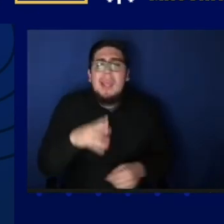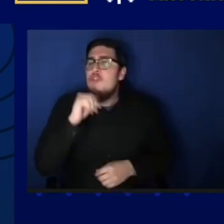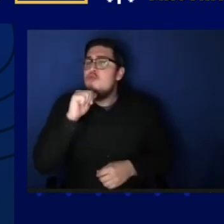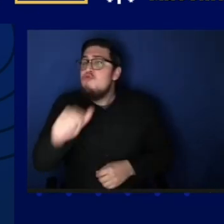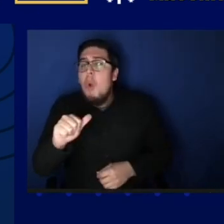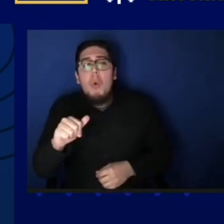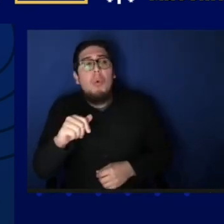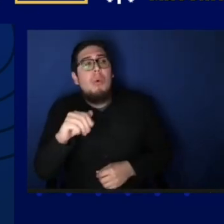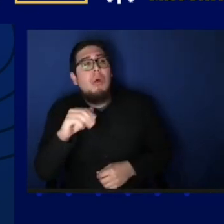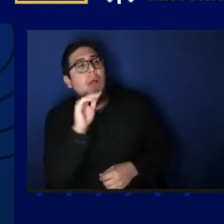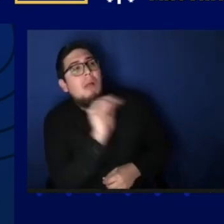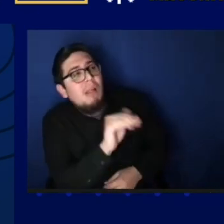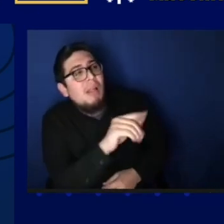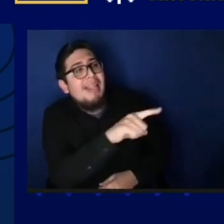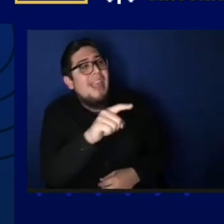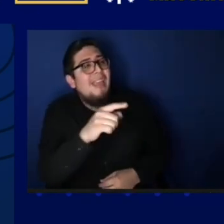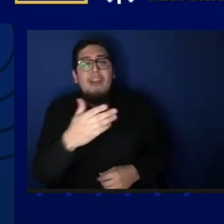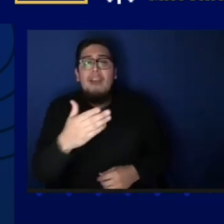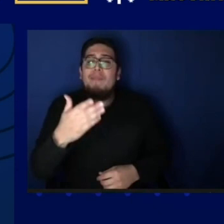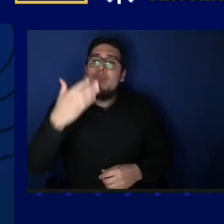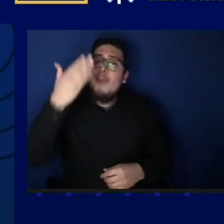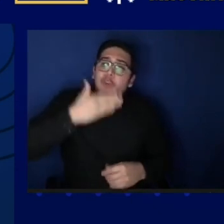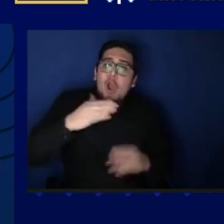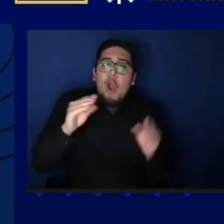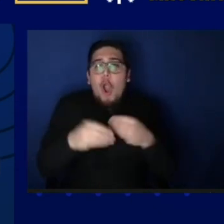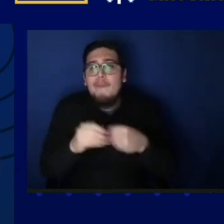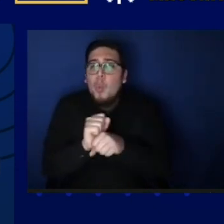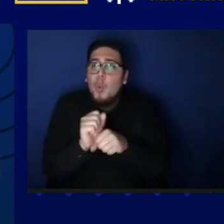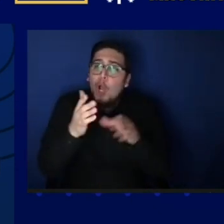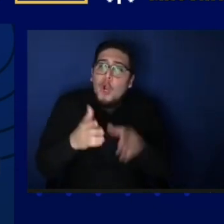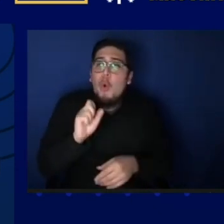or front office workers for granted.